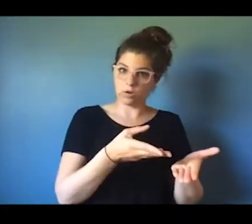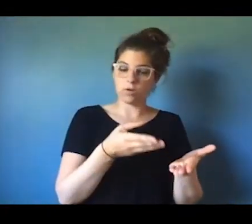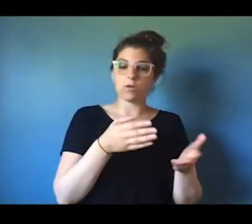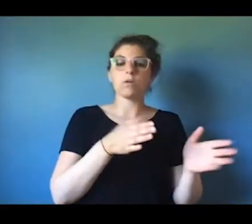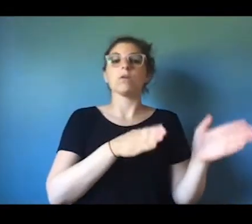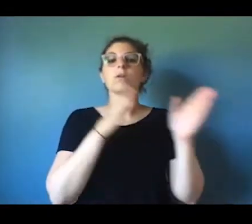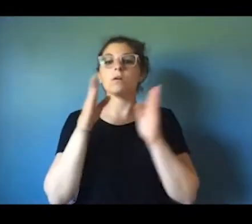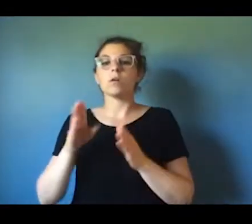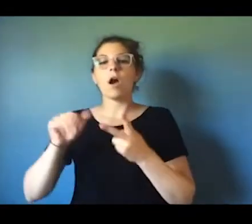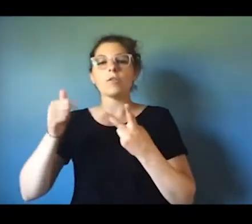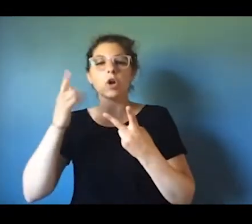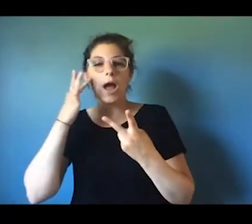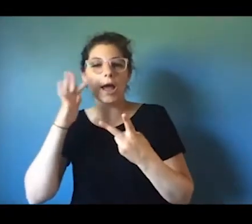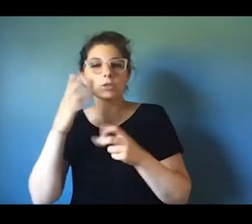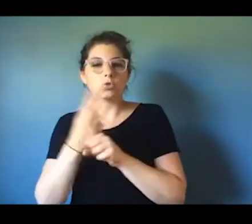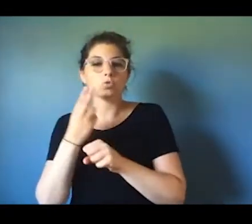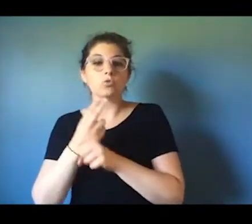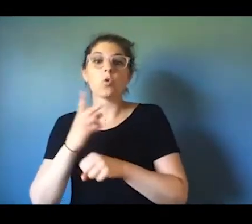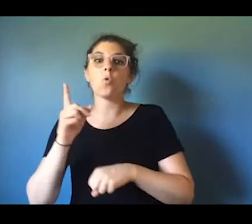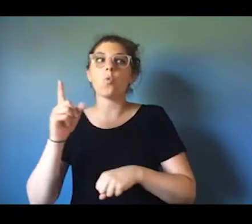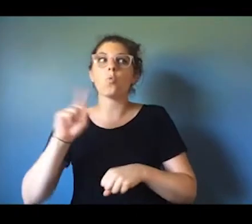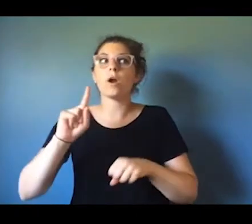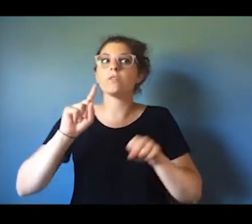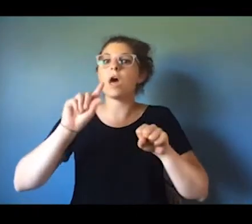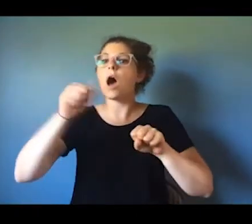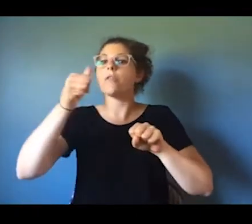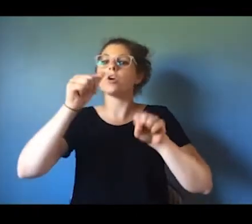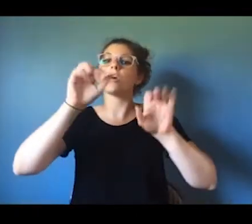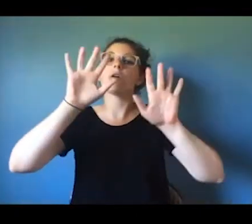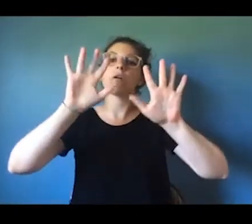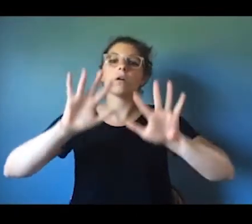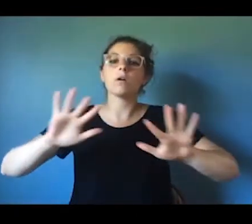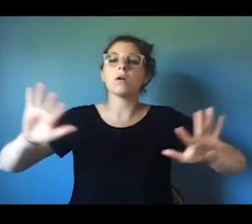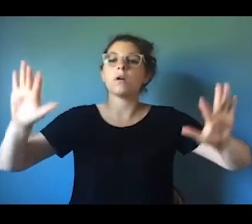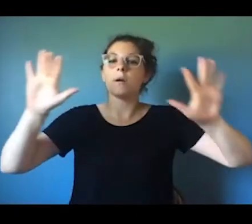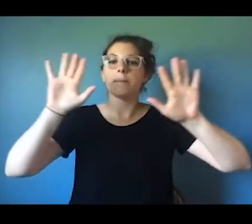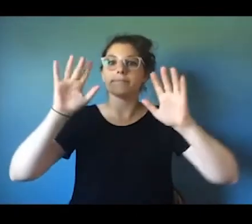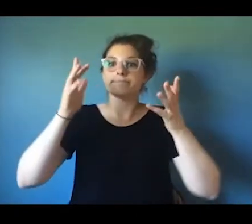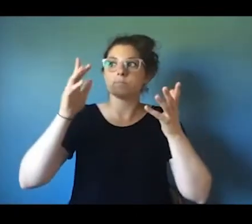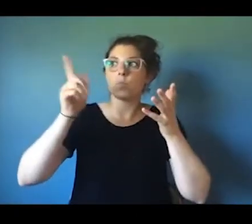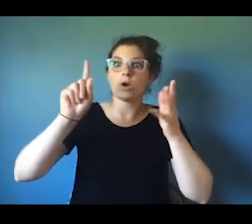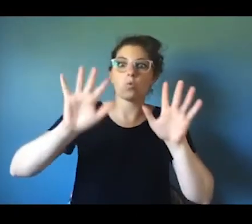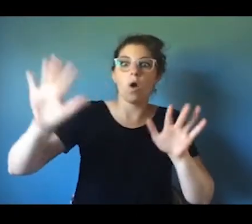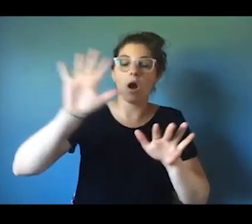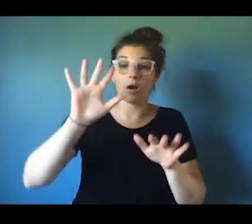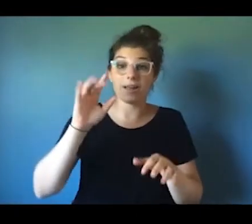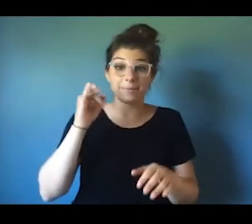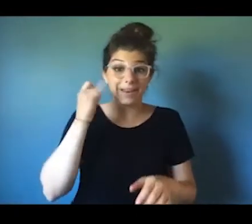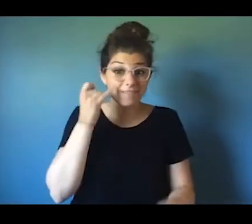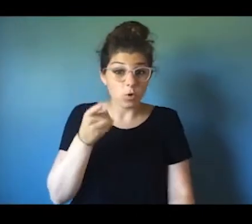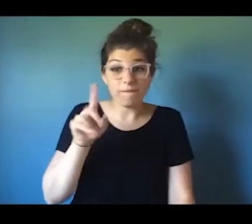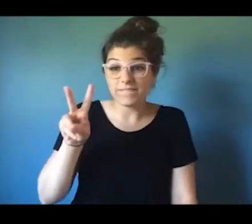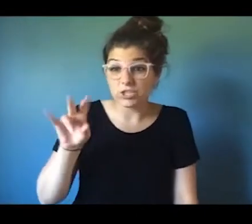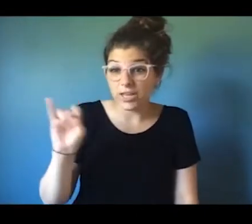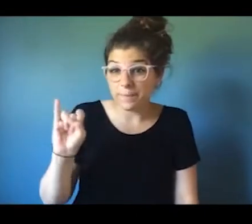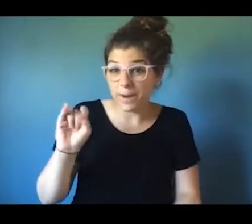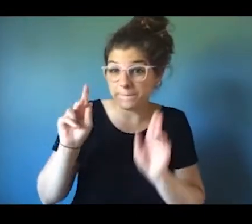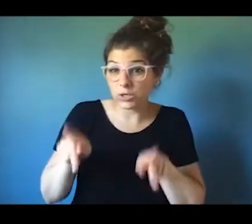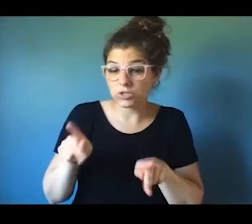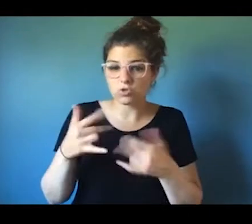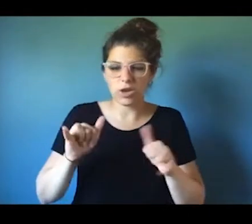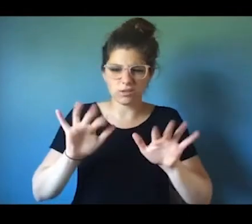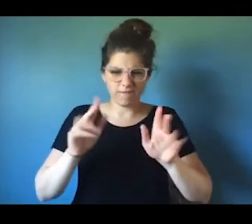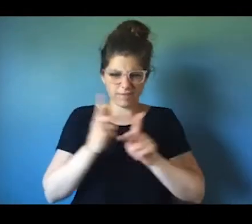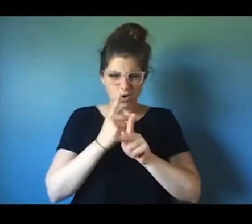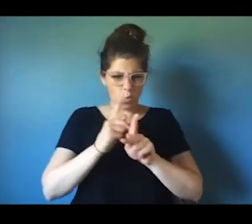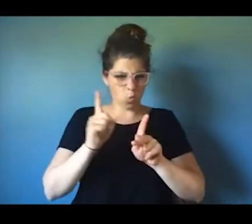on the canvas. You make a mark and you can see it. The other is to know where you've been on the canvas, all the other marks that you've made. Well, if